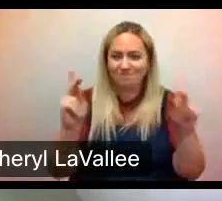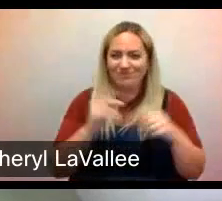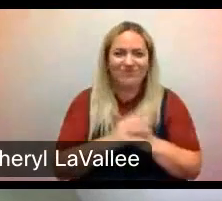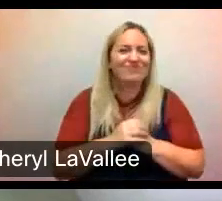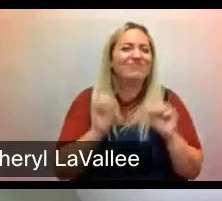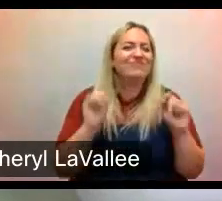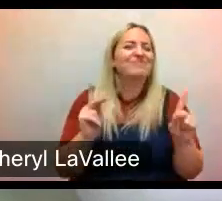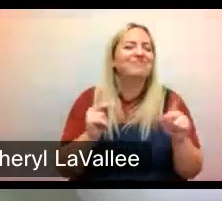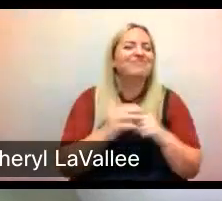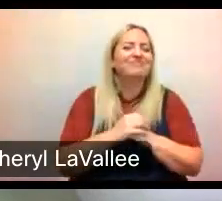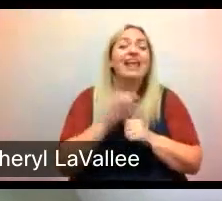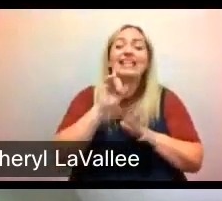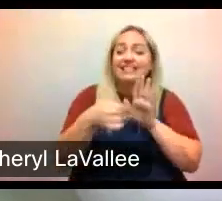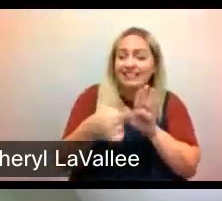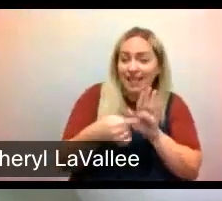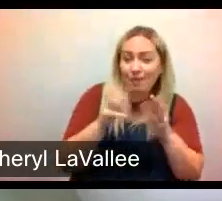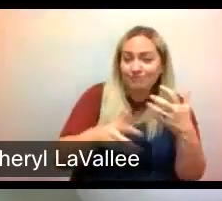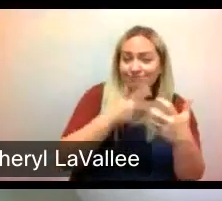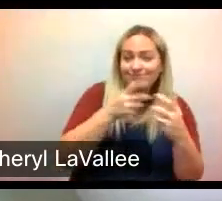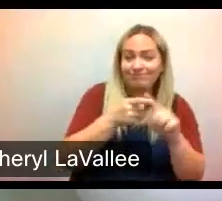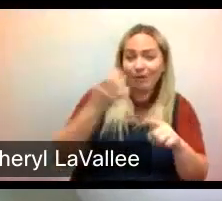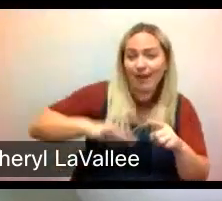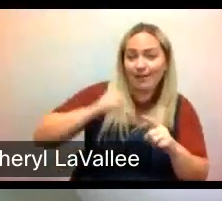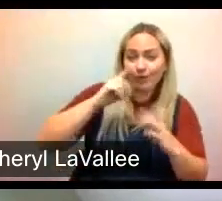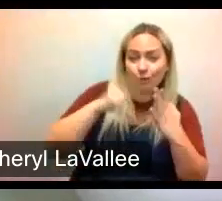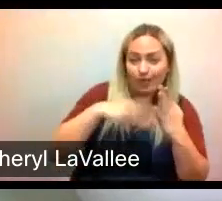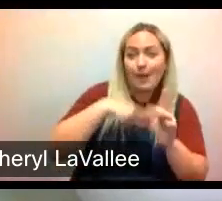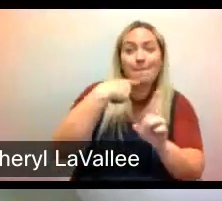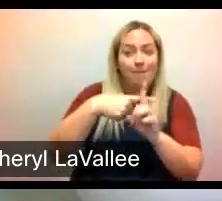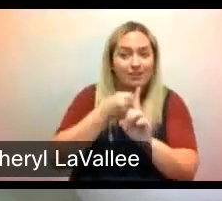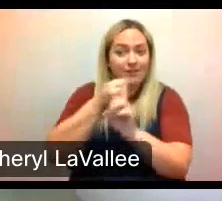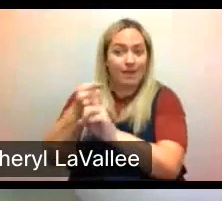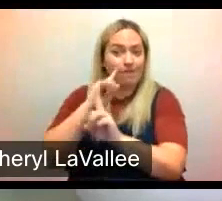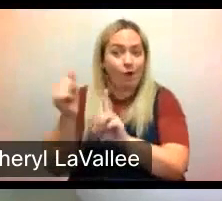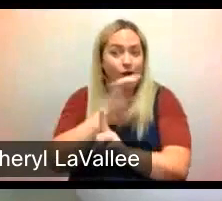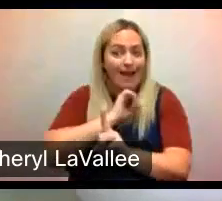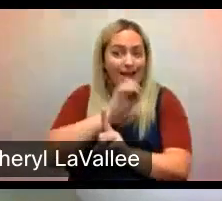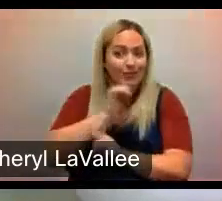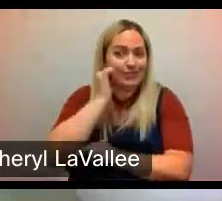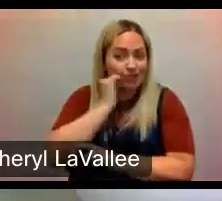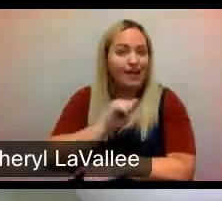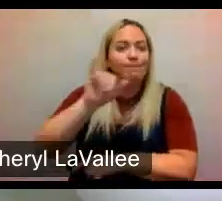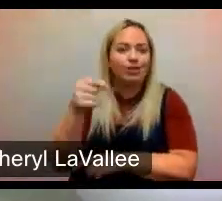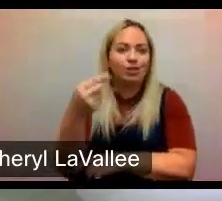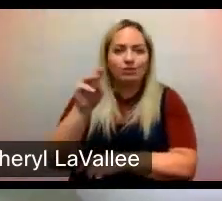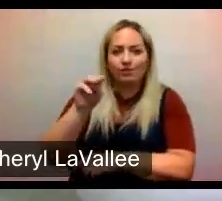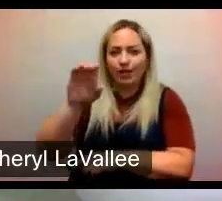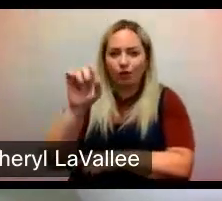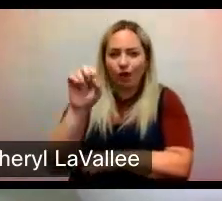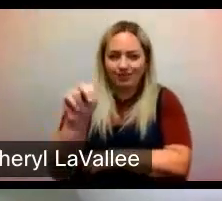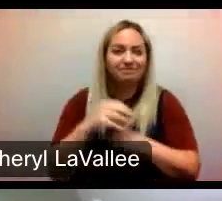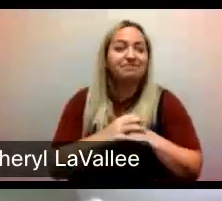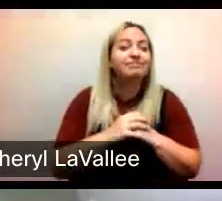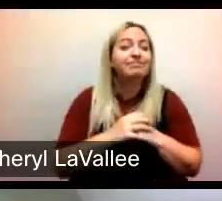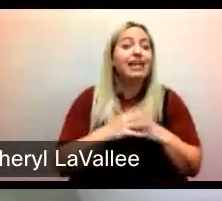so this example is adapted from Benefits of Reading, Positive Impacts for All Ages Every Day by Joseph McCrossan. It's